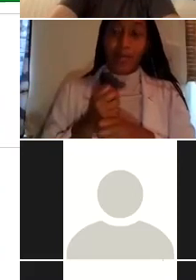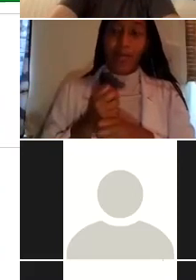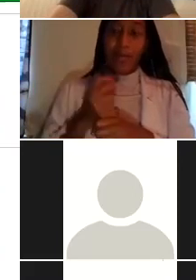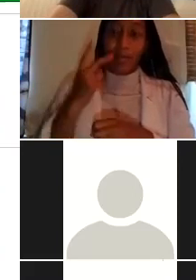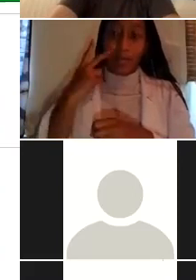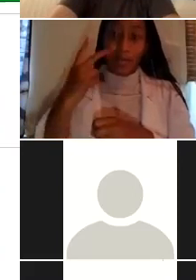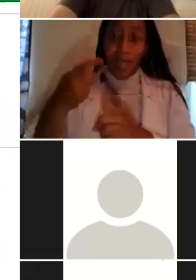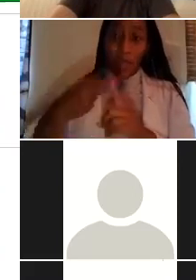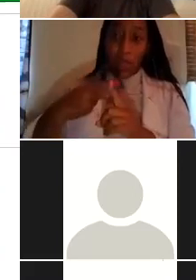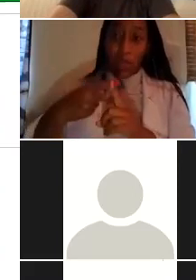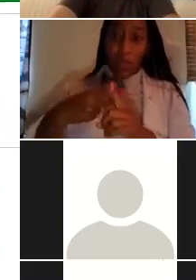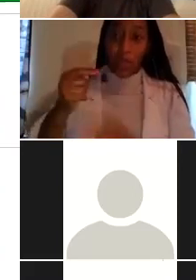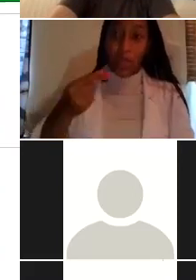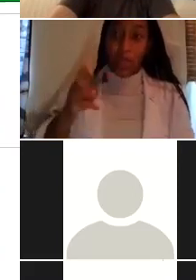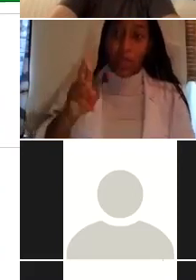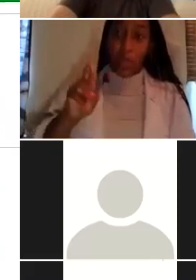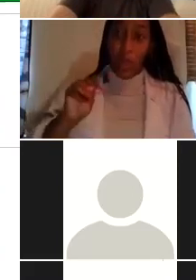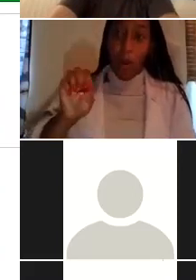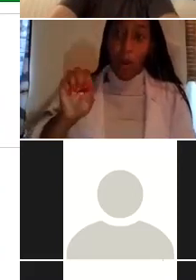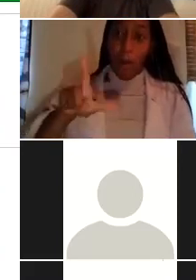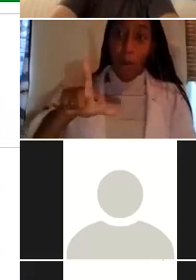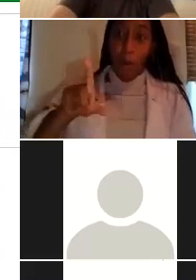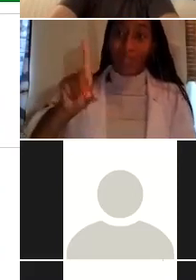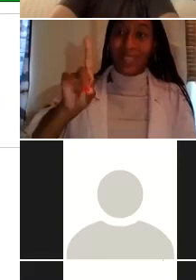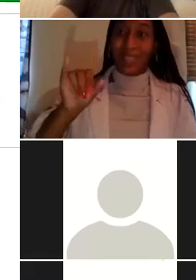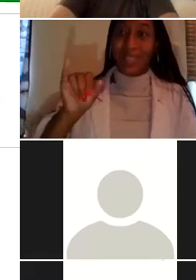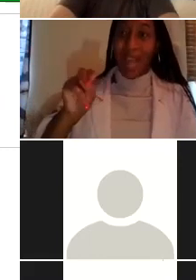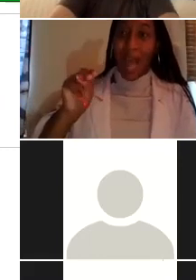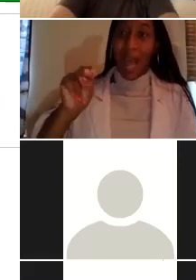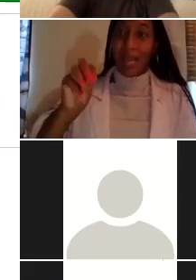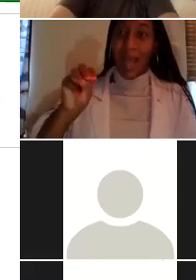thermodynamics to deal with. Okay. Now